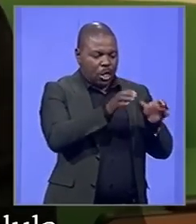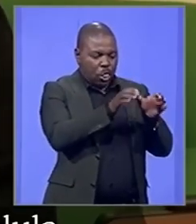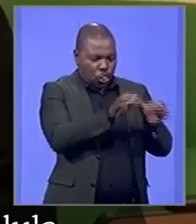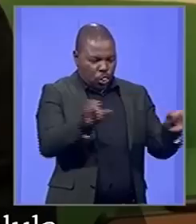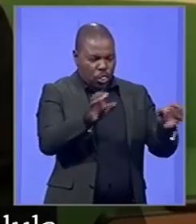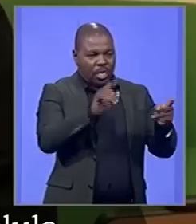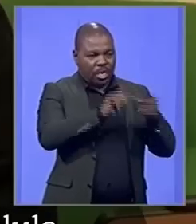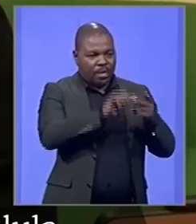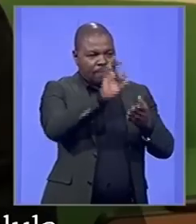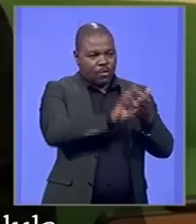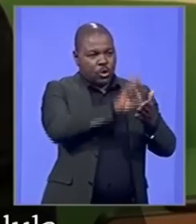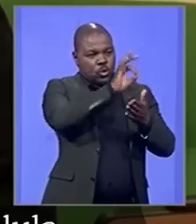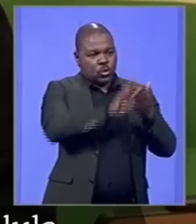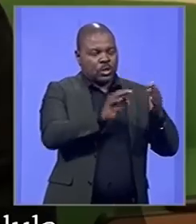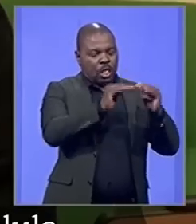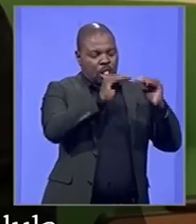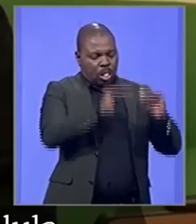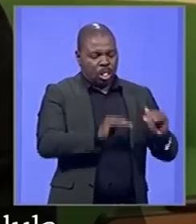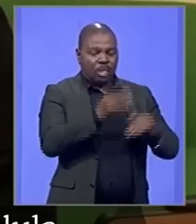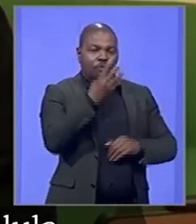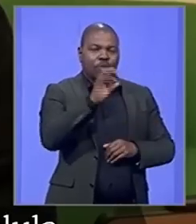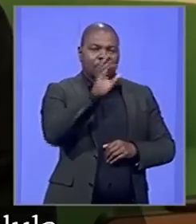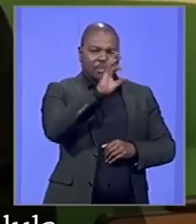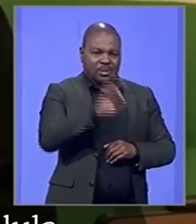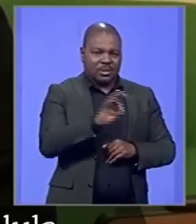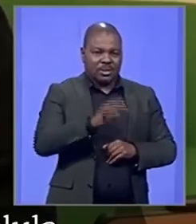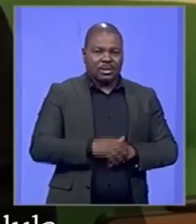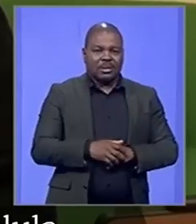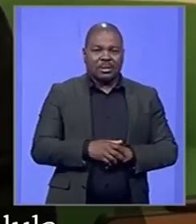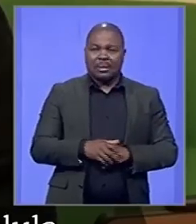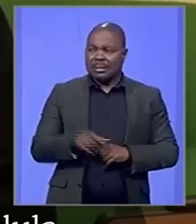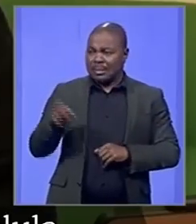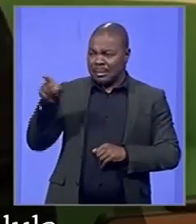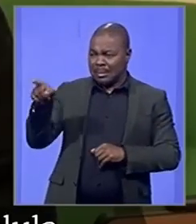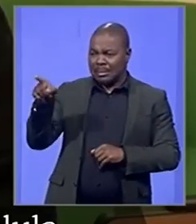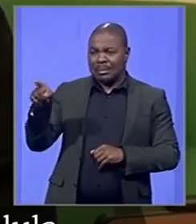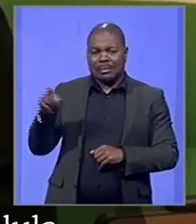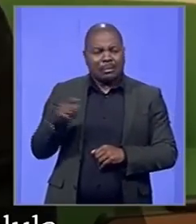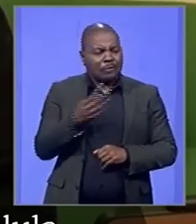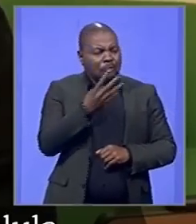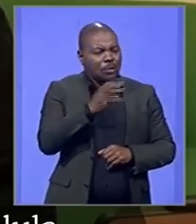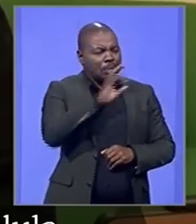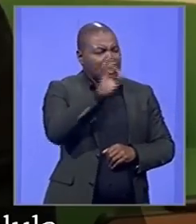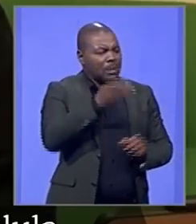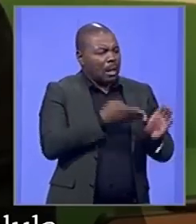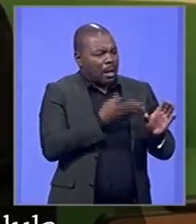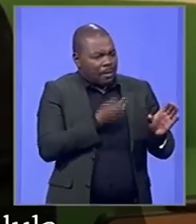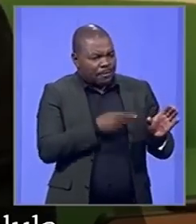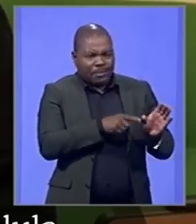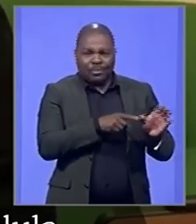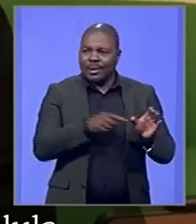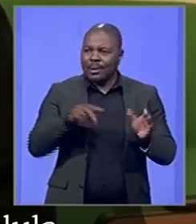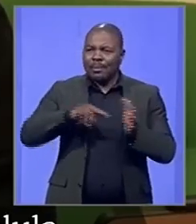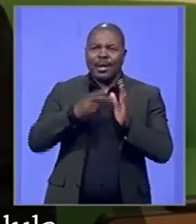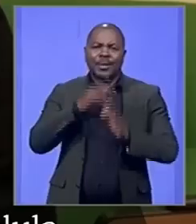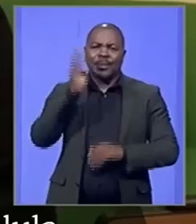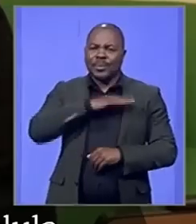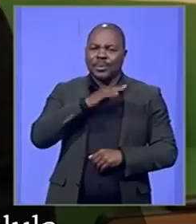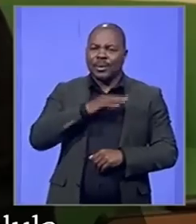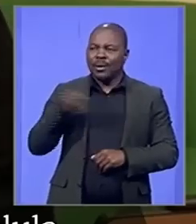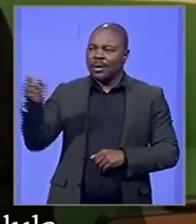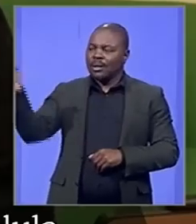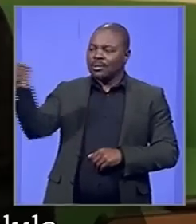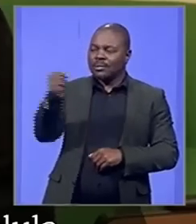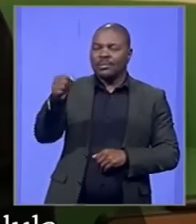us below 40%, and he doesn't have a program of action of what he's going to do with that 40% except sending a questionable